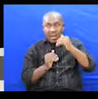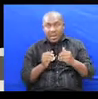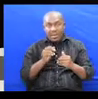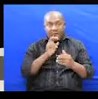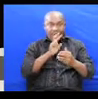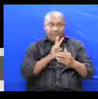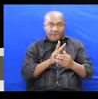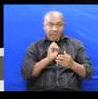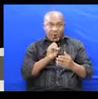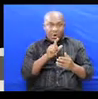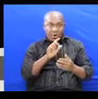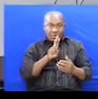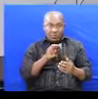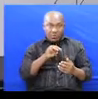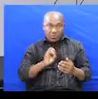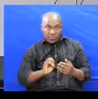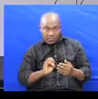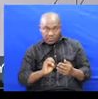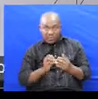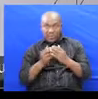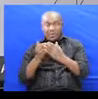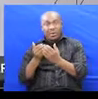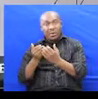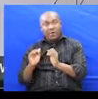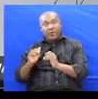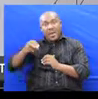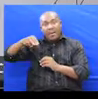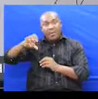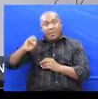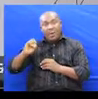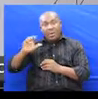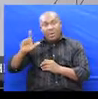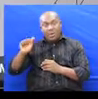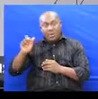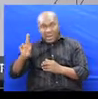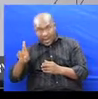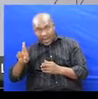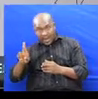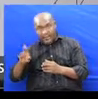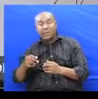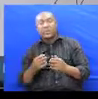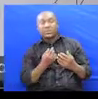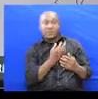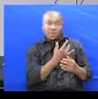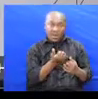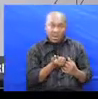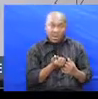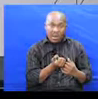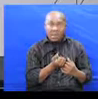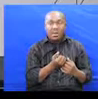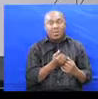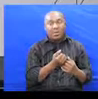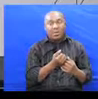is correct. Therefore, mass over volume times 1 over mR, it